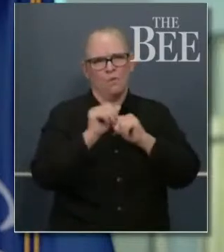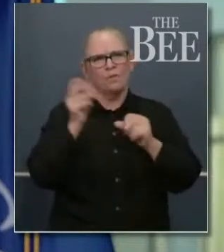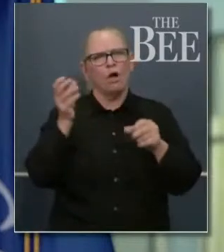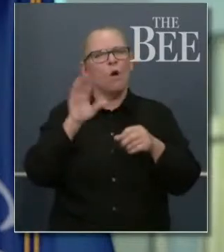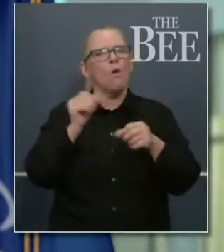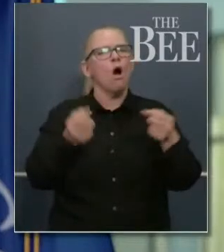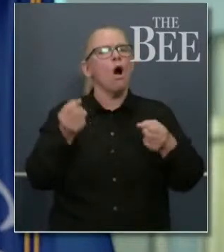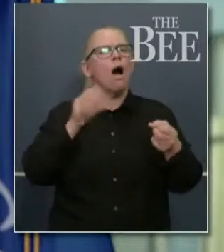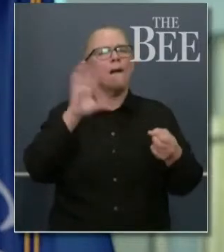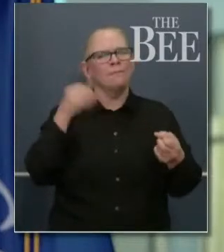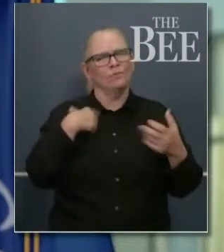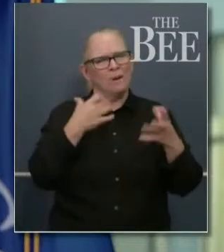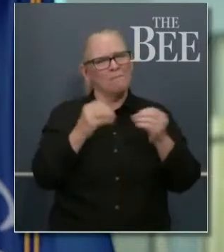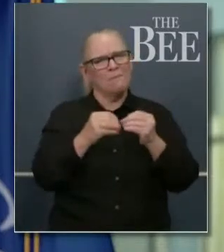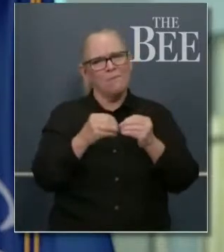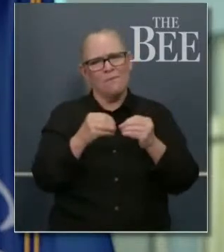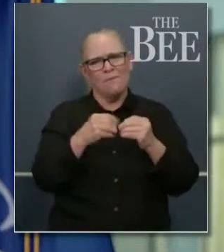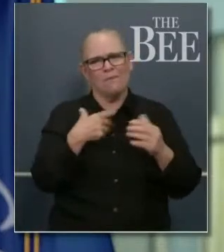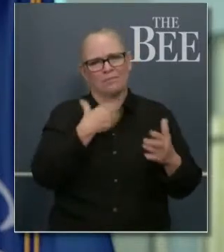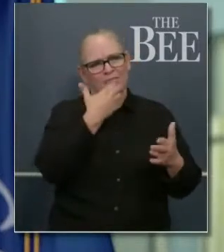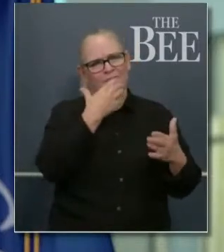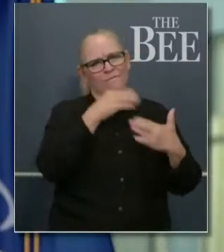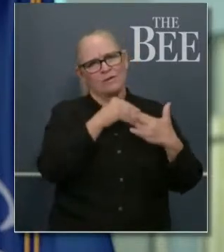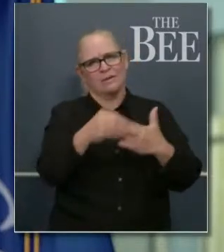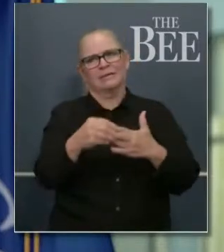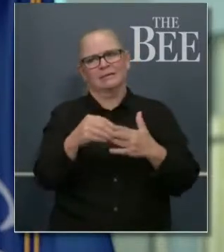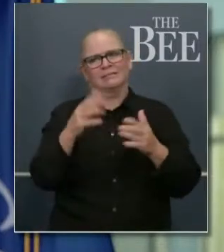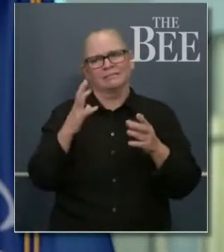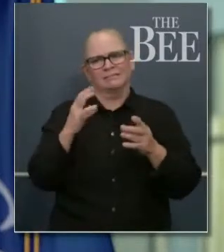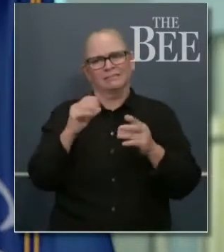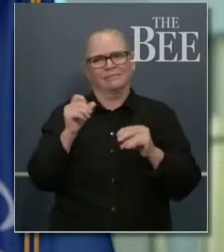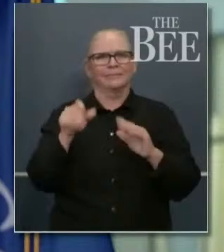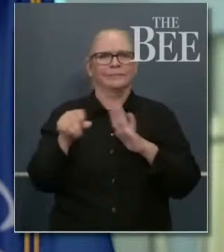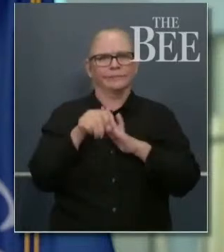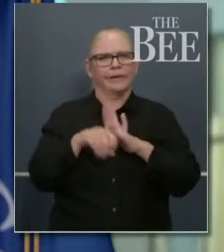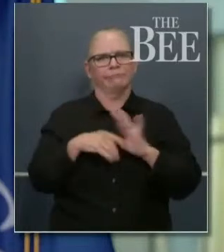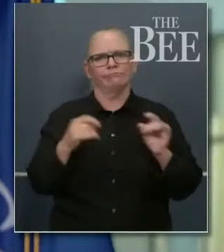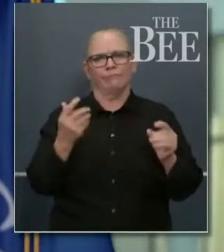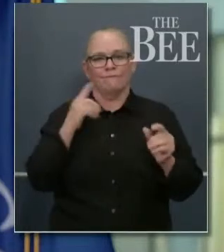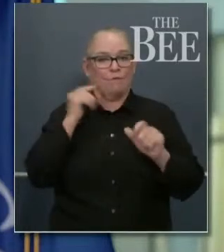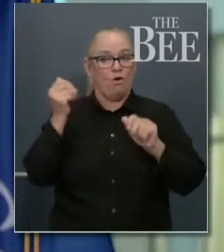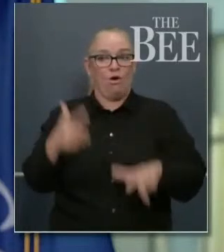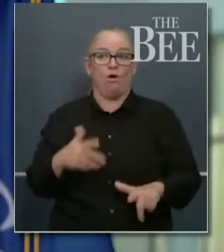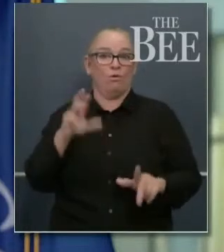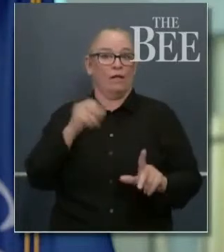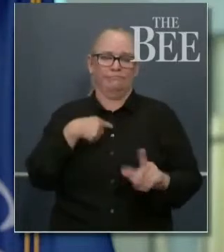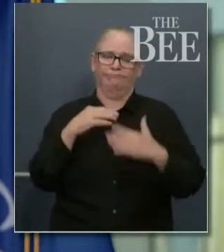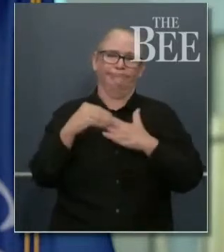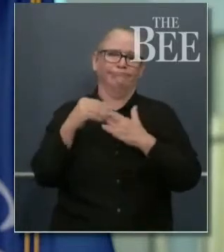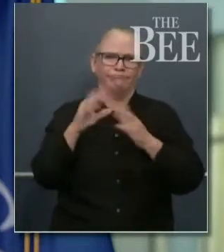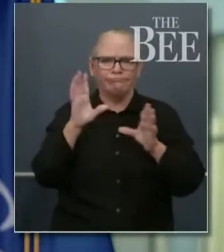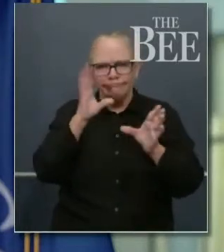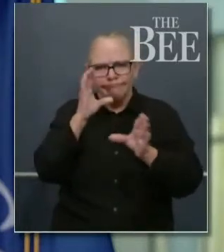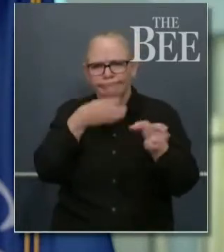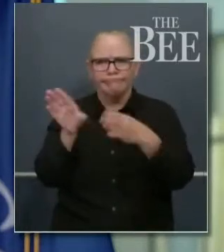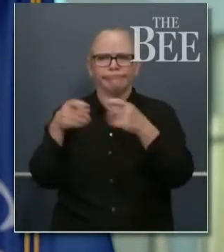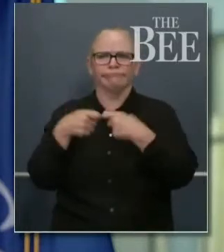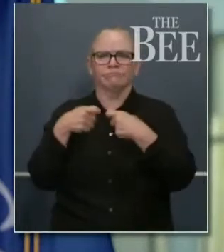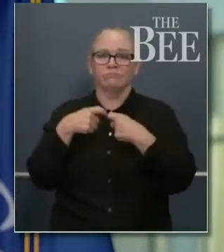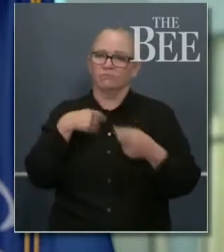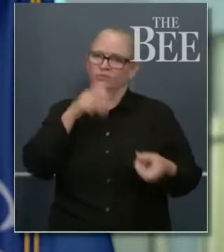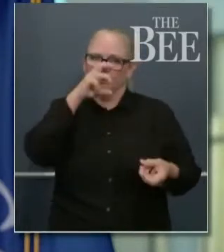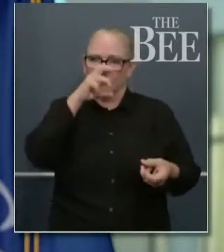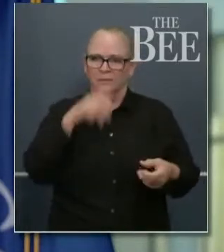again on our efforts to provide for zero emission heavy duty trucks. We have 15 states that